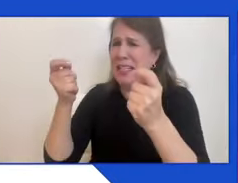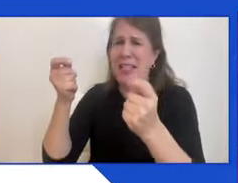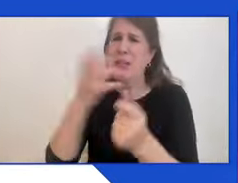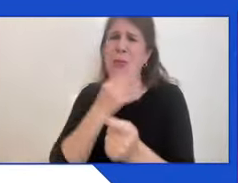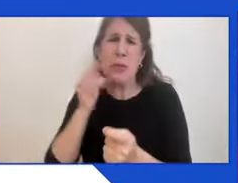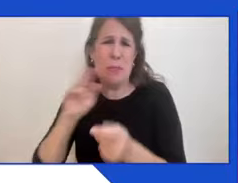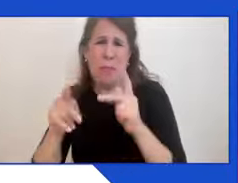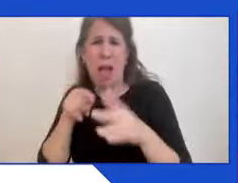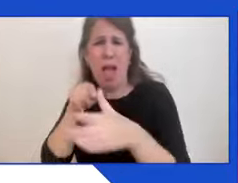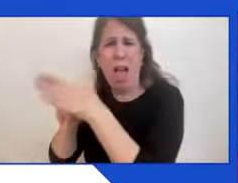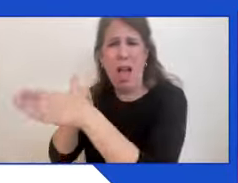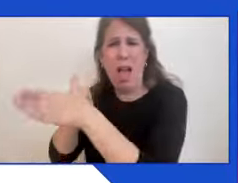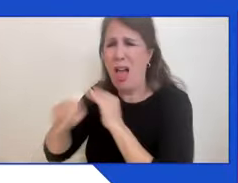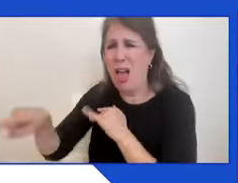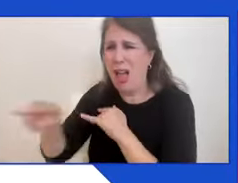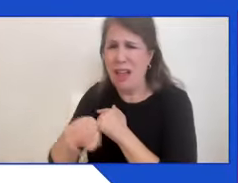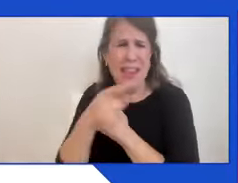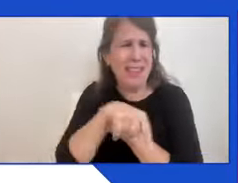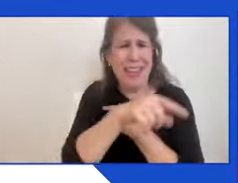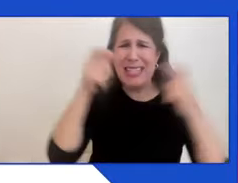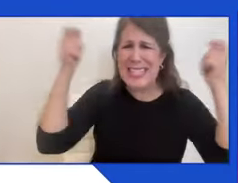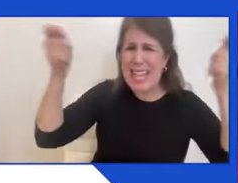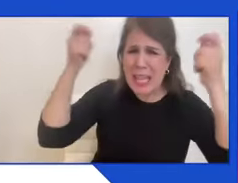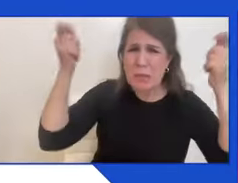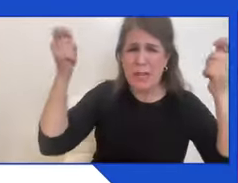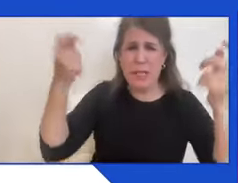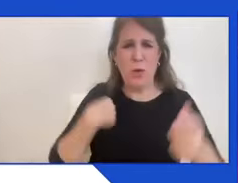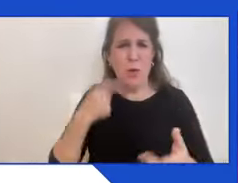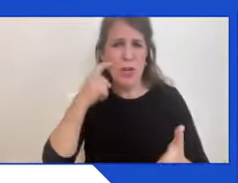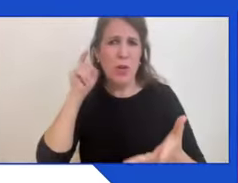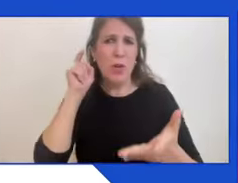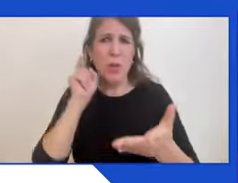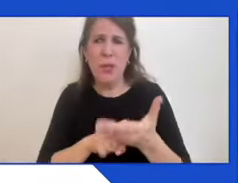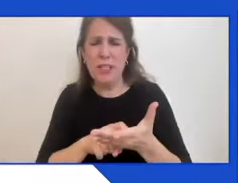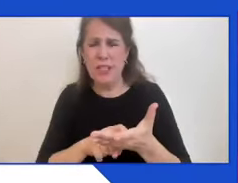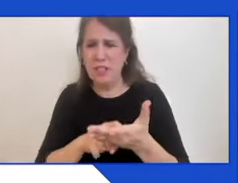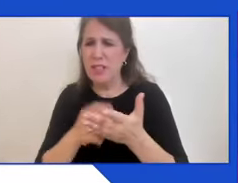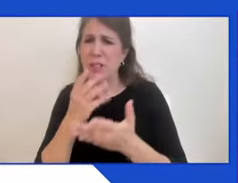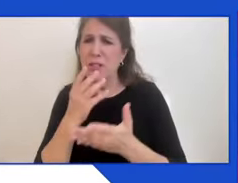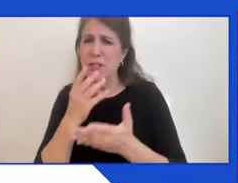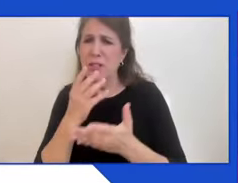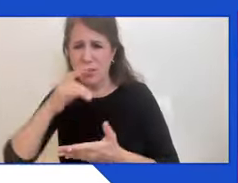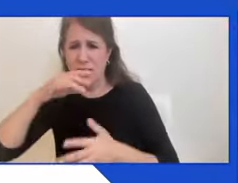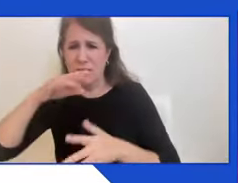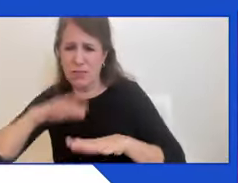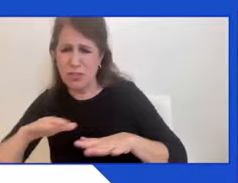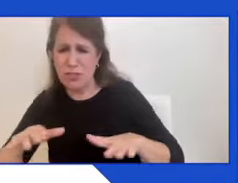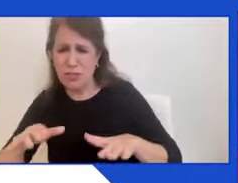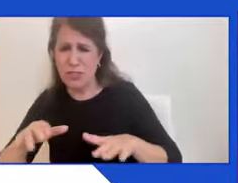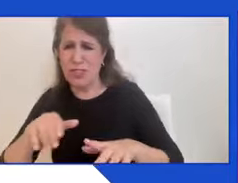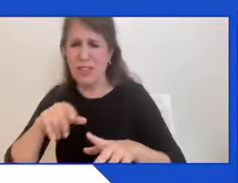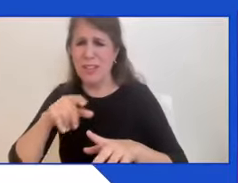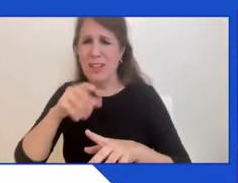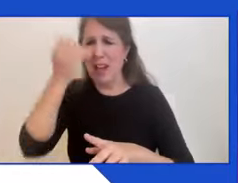Jewish students assaulted and silenced on college campuses.